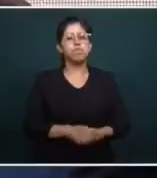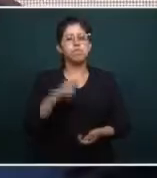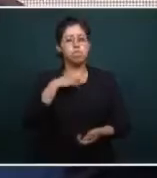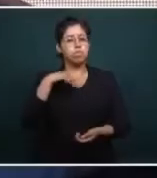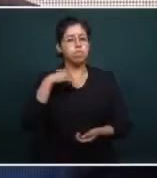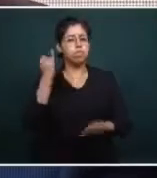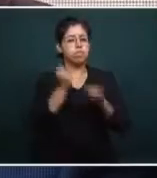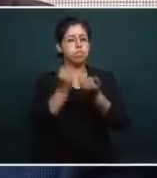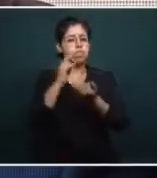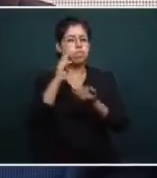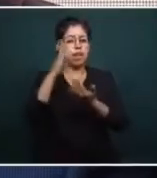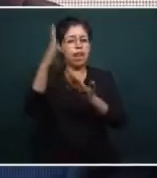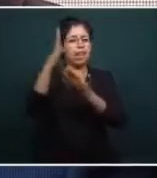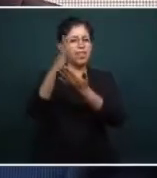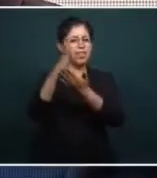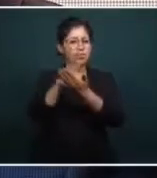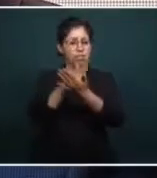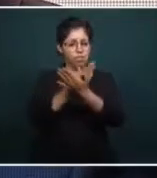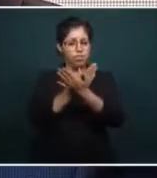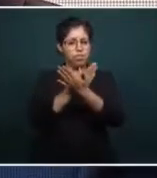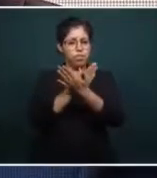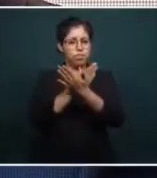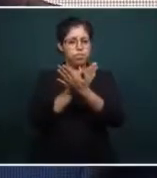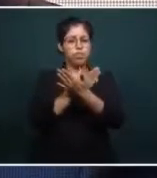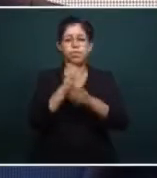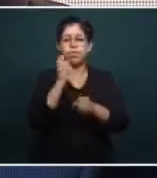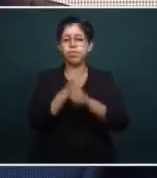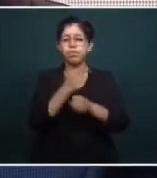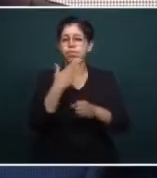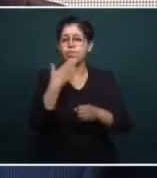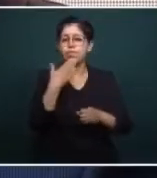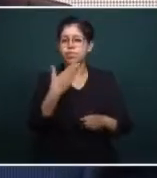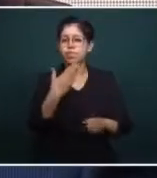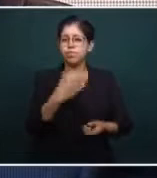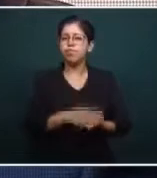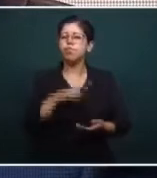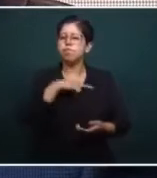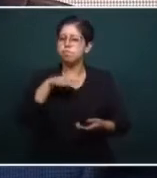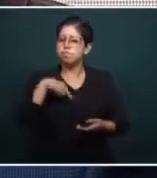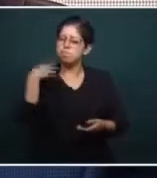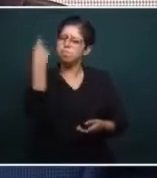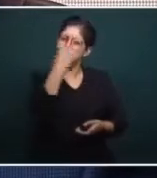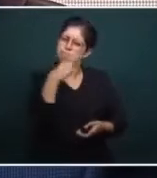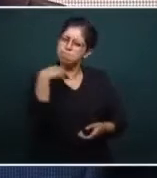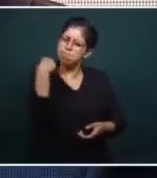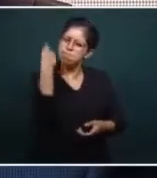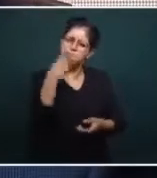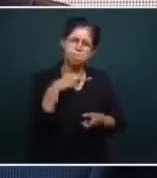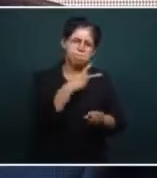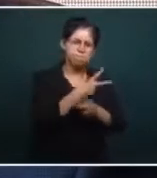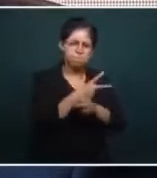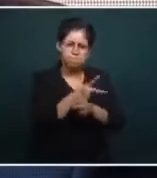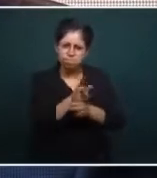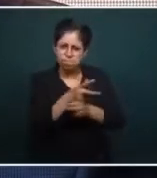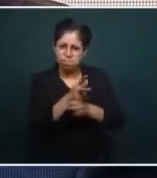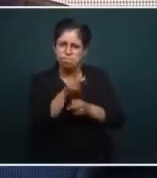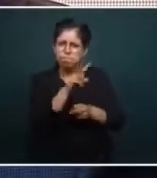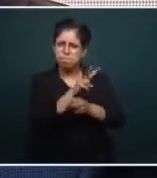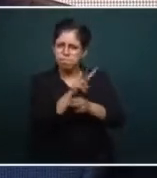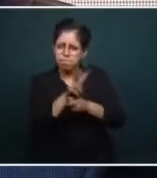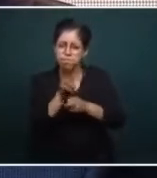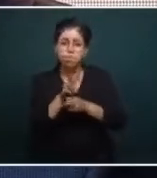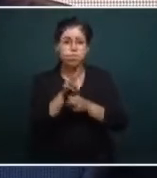reducción muy which is a significativa, lo cual significant implica que a raíz reduction, de que hemos which estado implies that observando as y we've been publicando observing los and